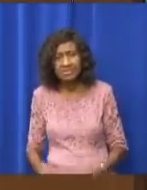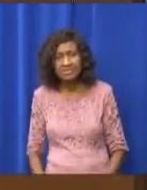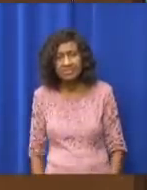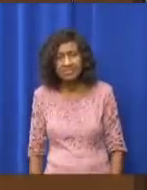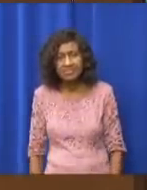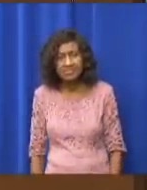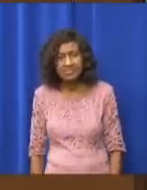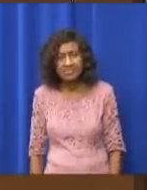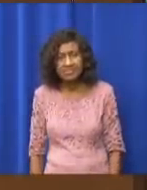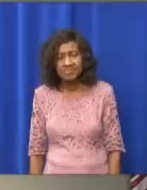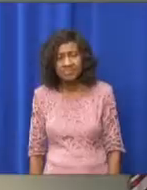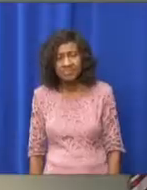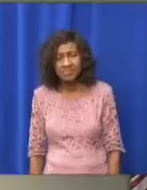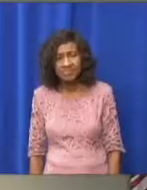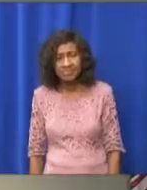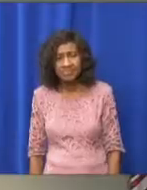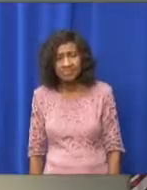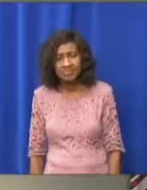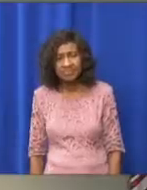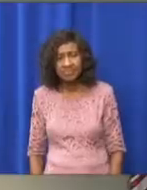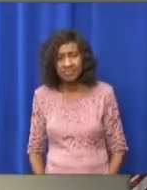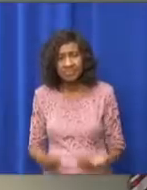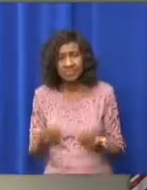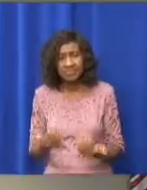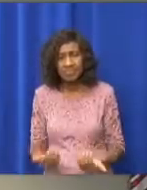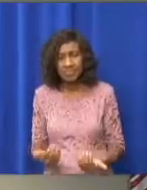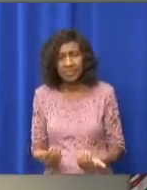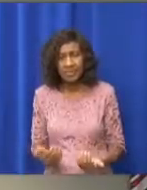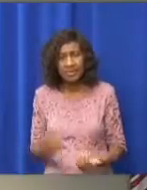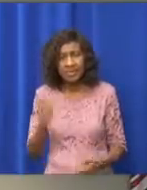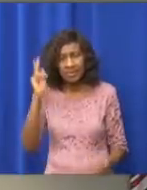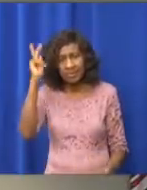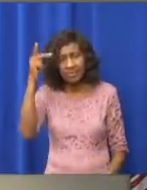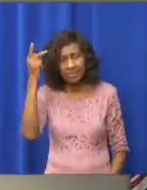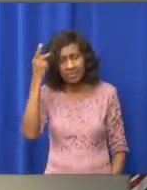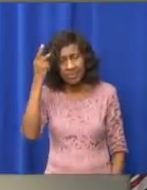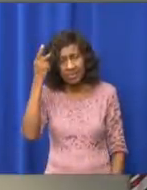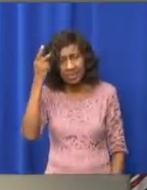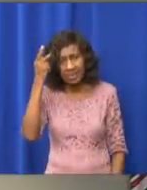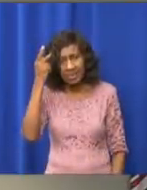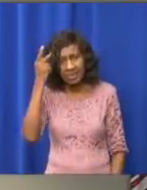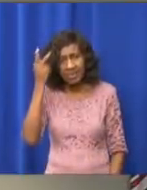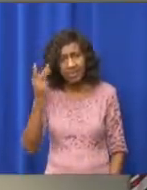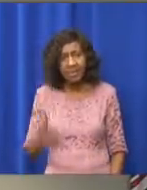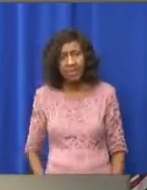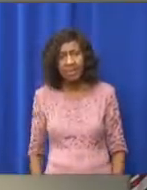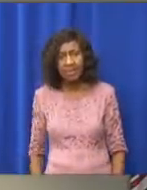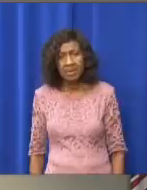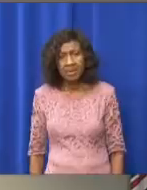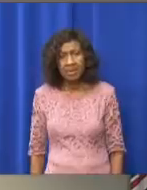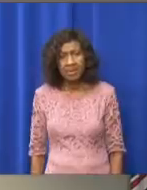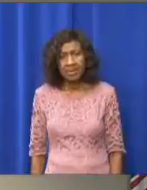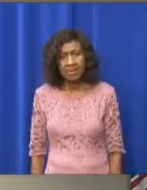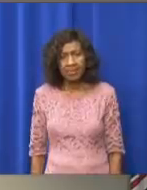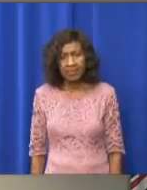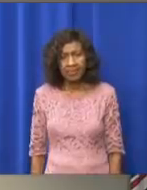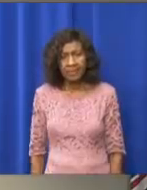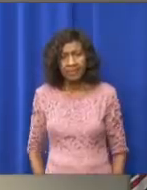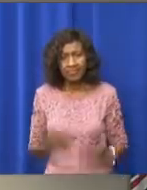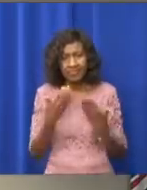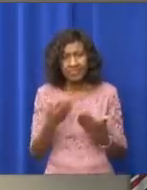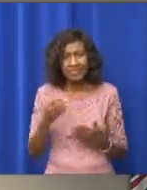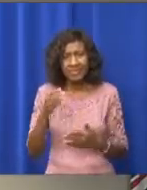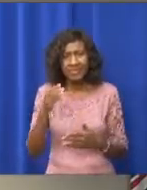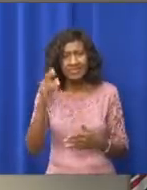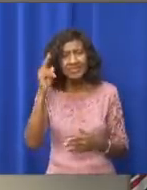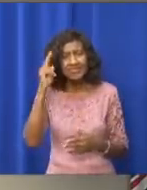very much, Commissioner. Okay, so now we're going to move on to our Honourable Premier for his latest update. Thank you, Donna.